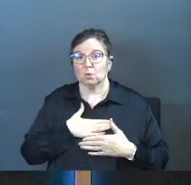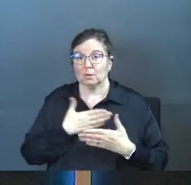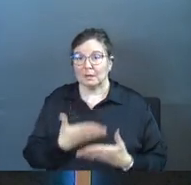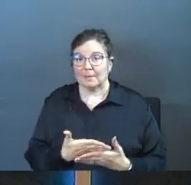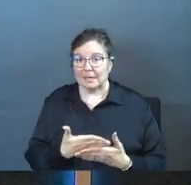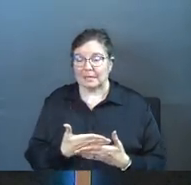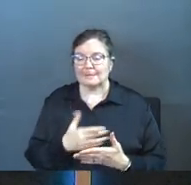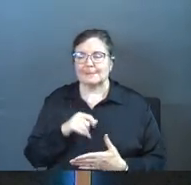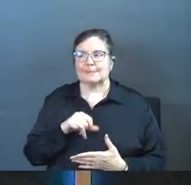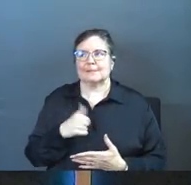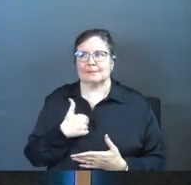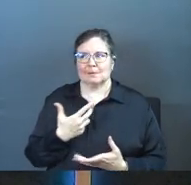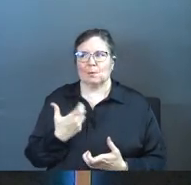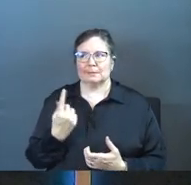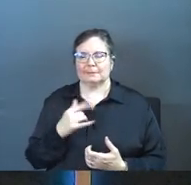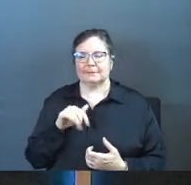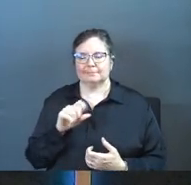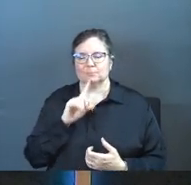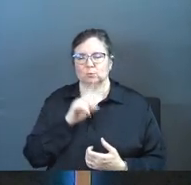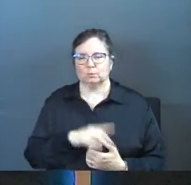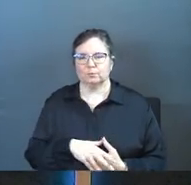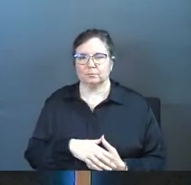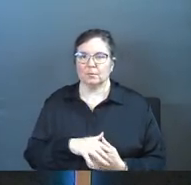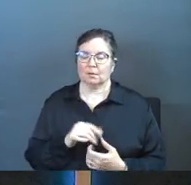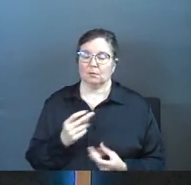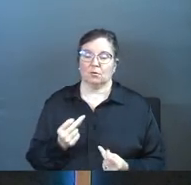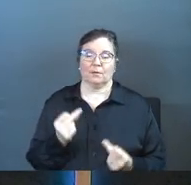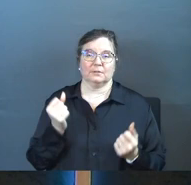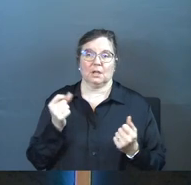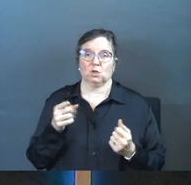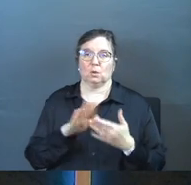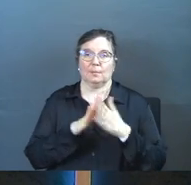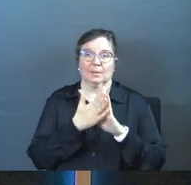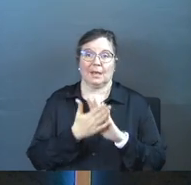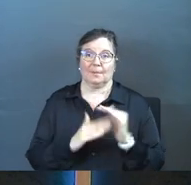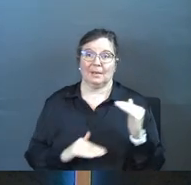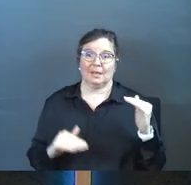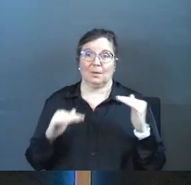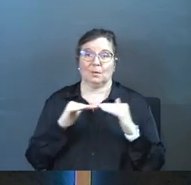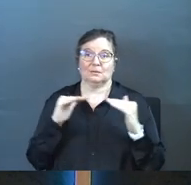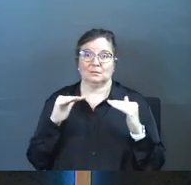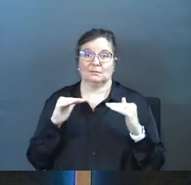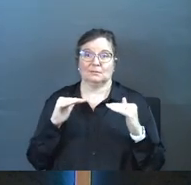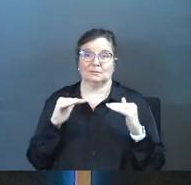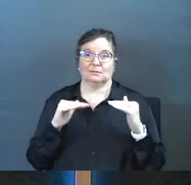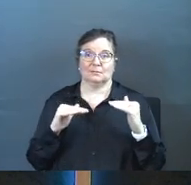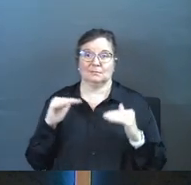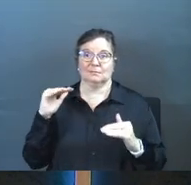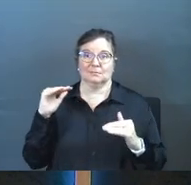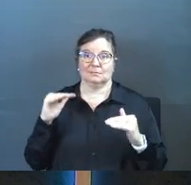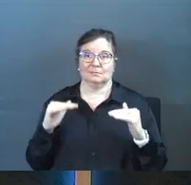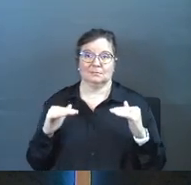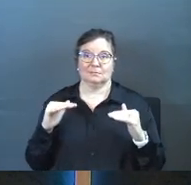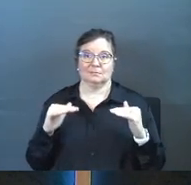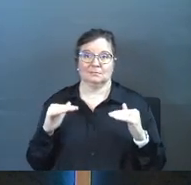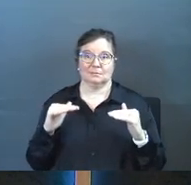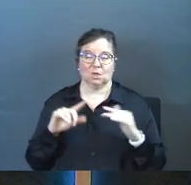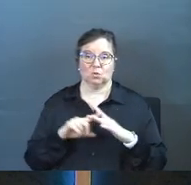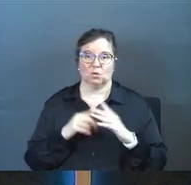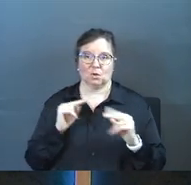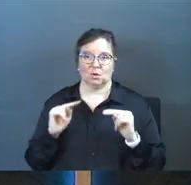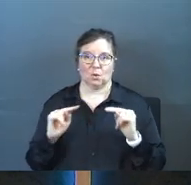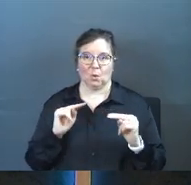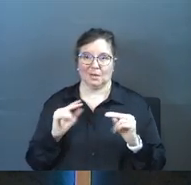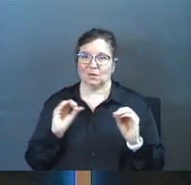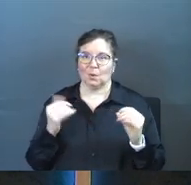admit to yourself that you want something, all of a sudden you become equals. And all of a sudden you start to